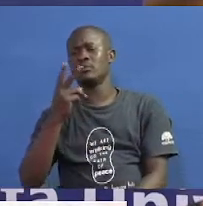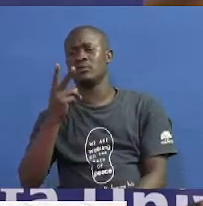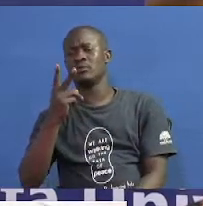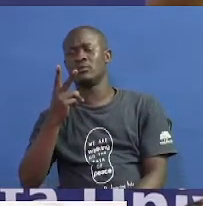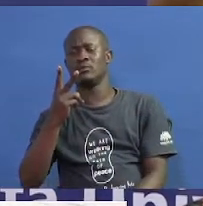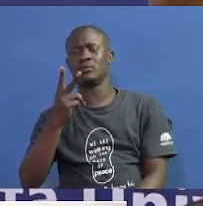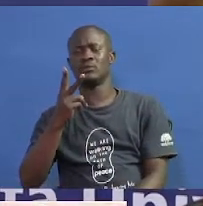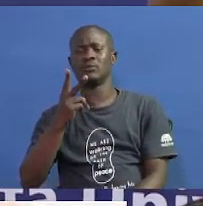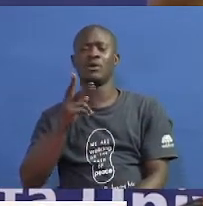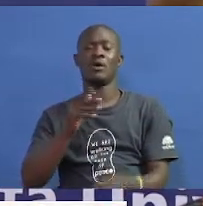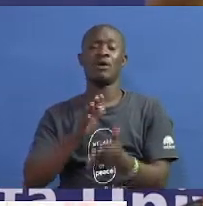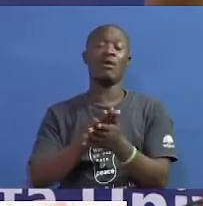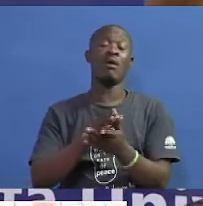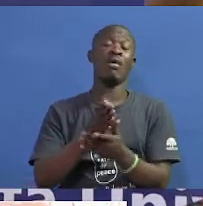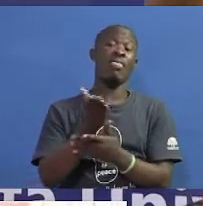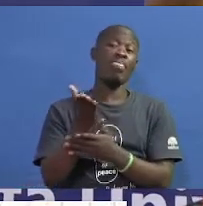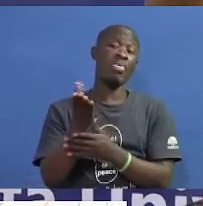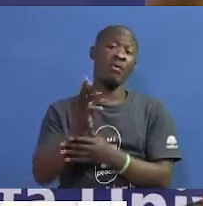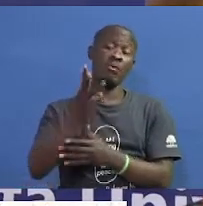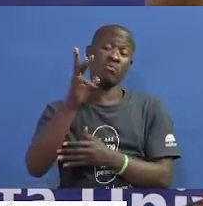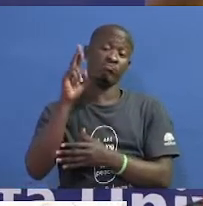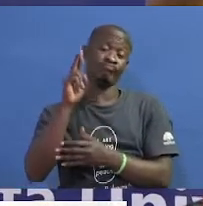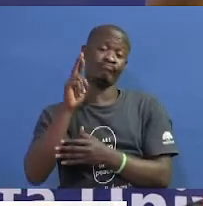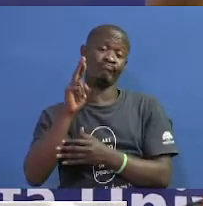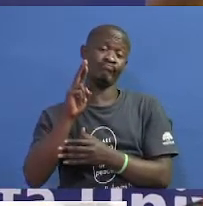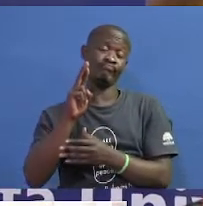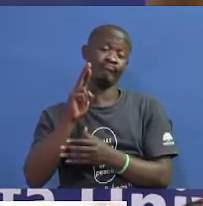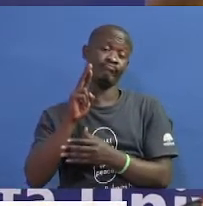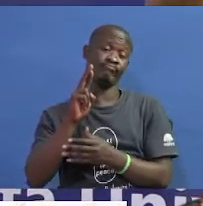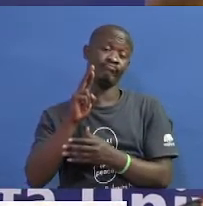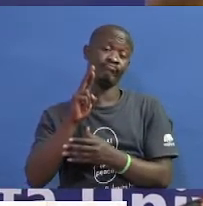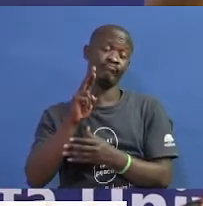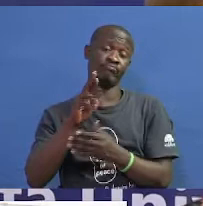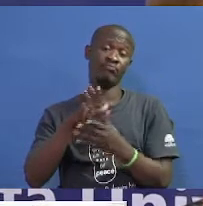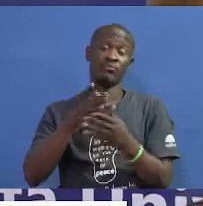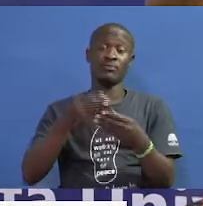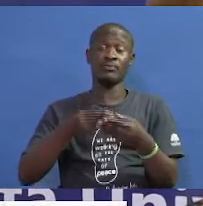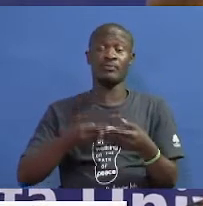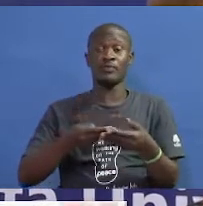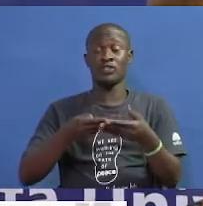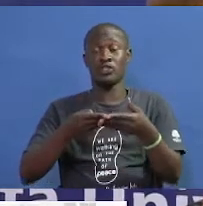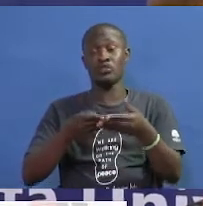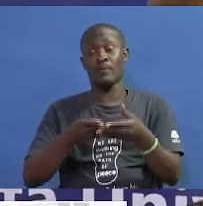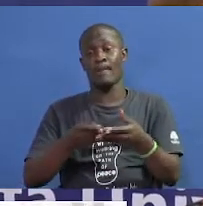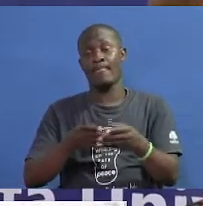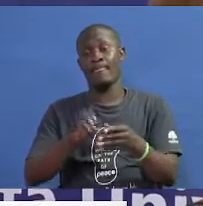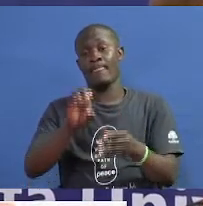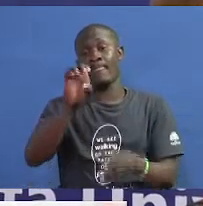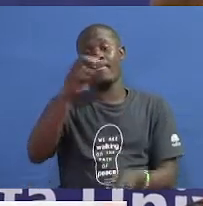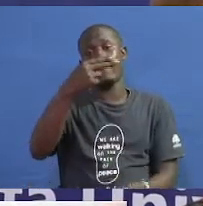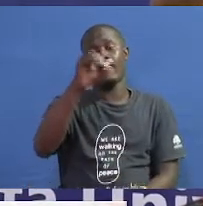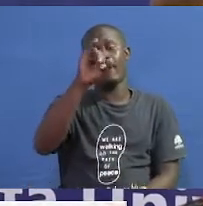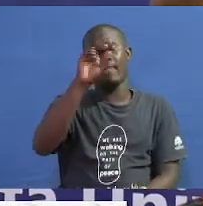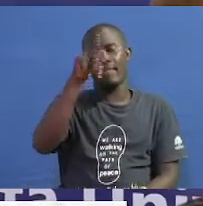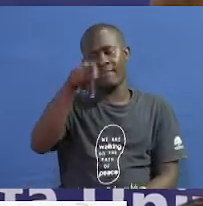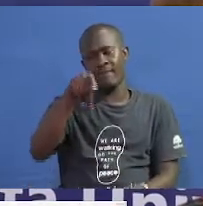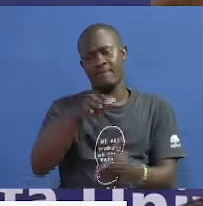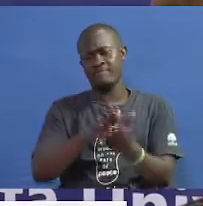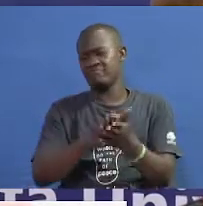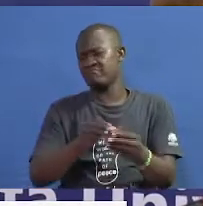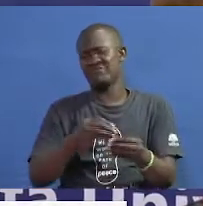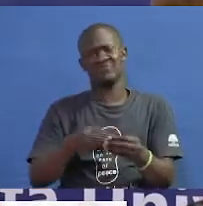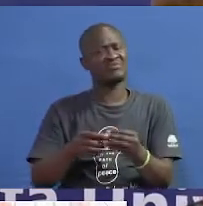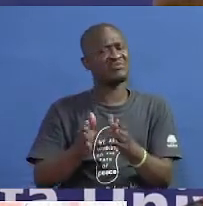Two, the fact that they were able to kind of put it all on a silicon chip, and so that it's a little